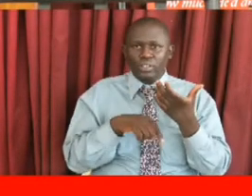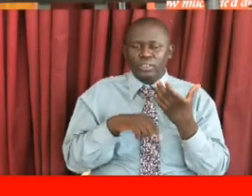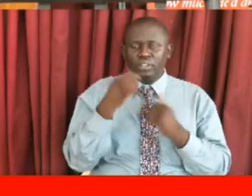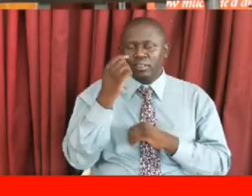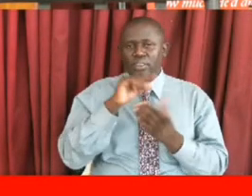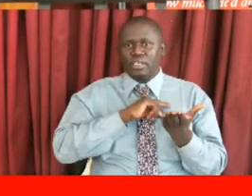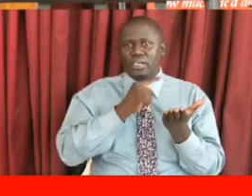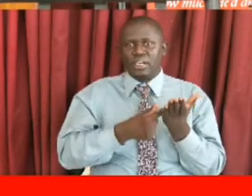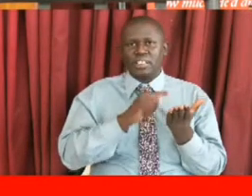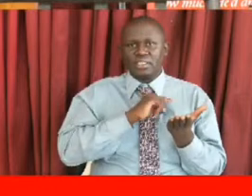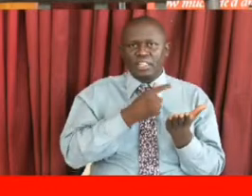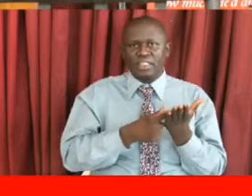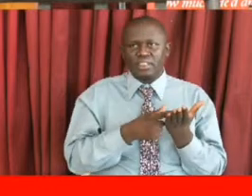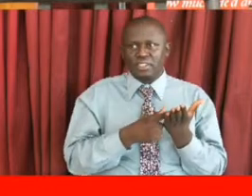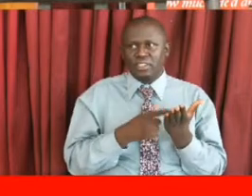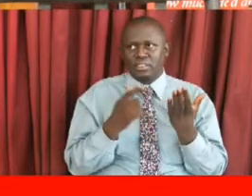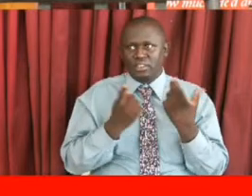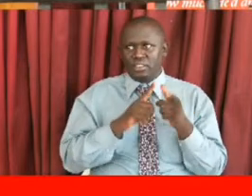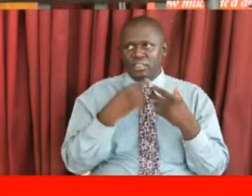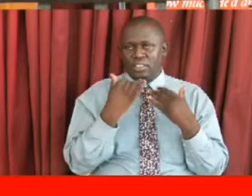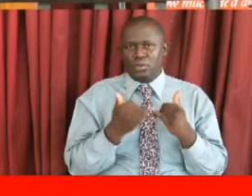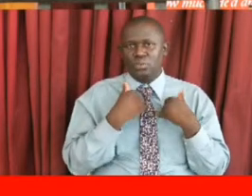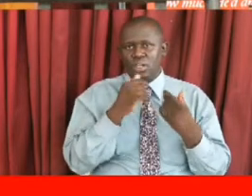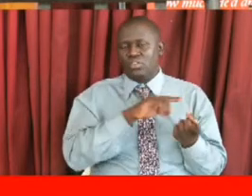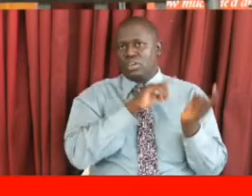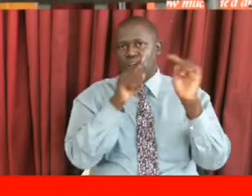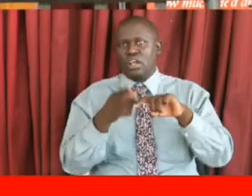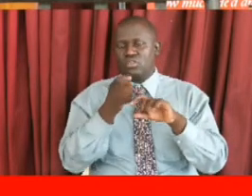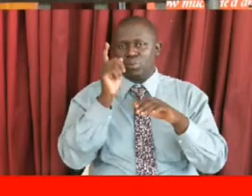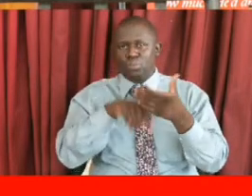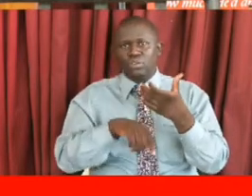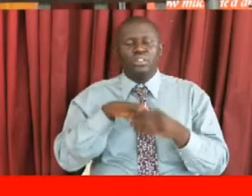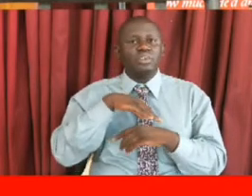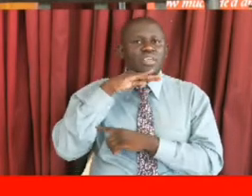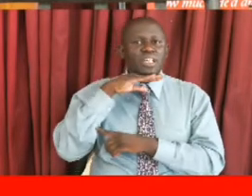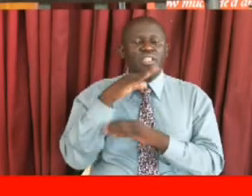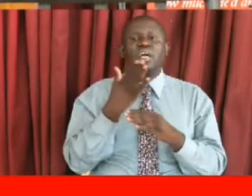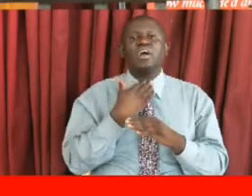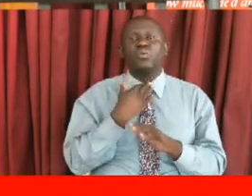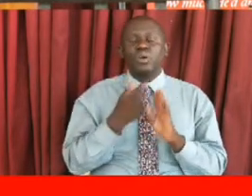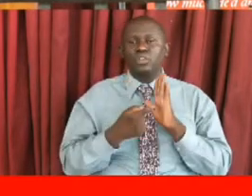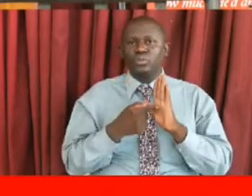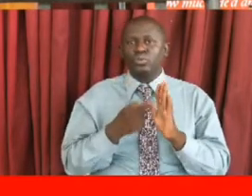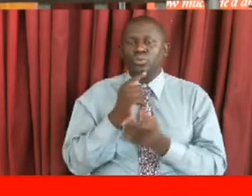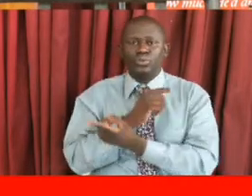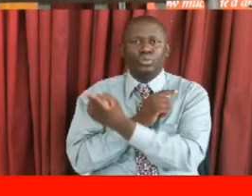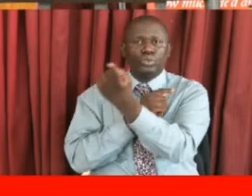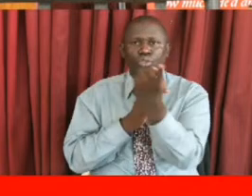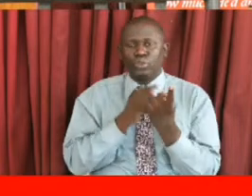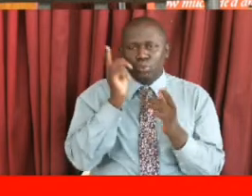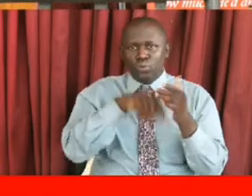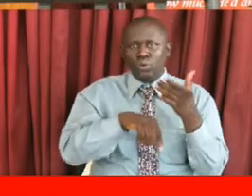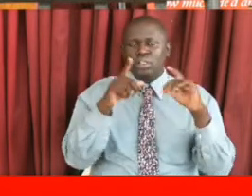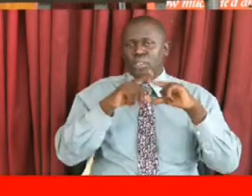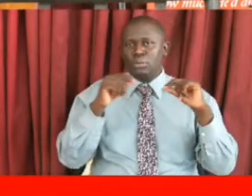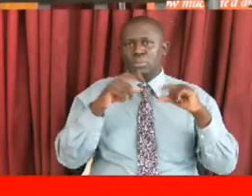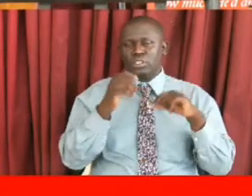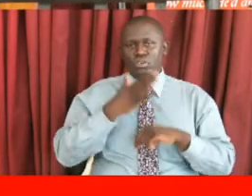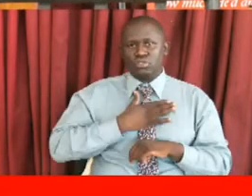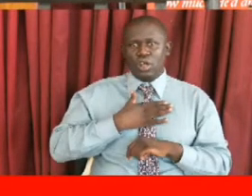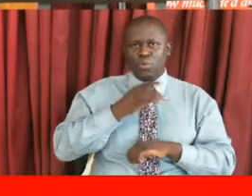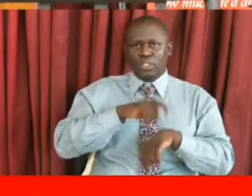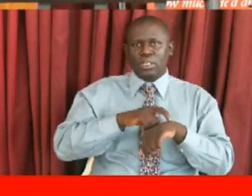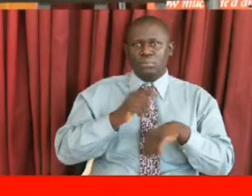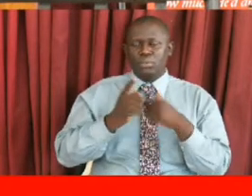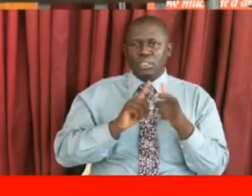Grace passed from death and Creed into a Living Word of God I want to show you the messenger of our age